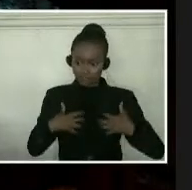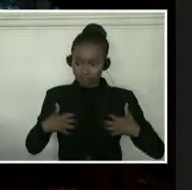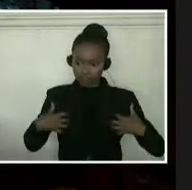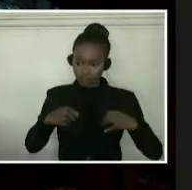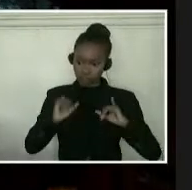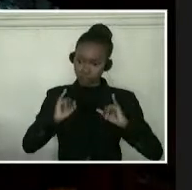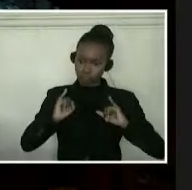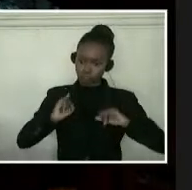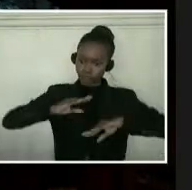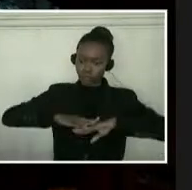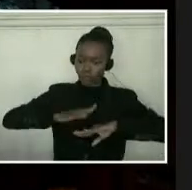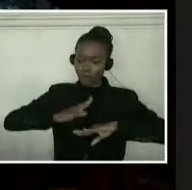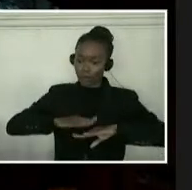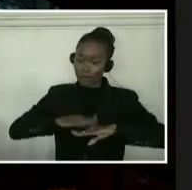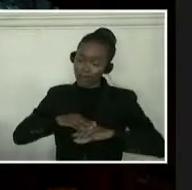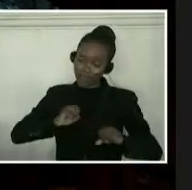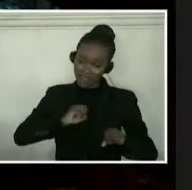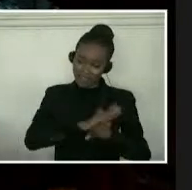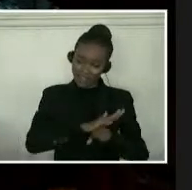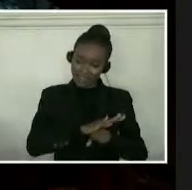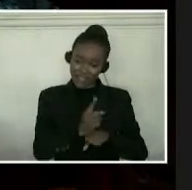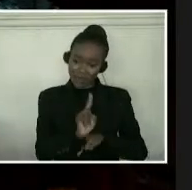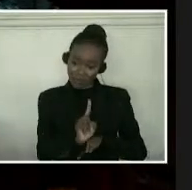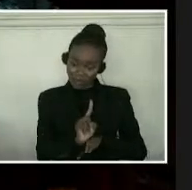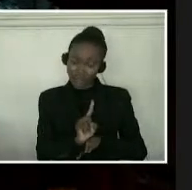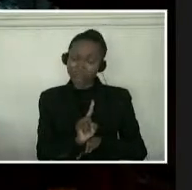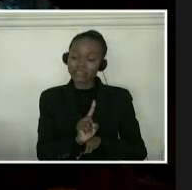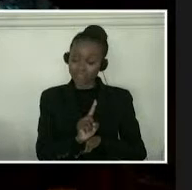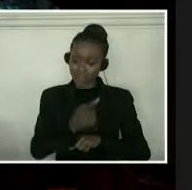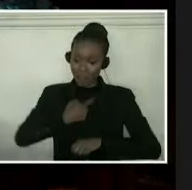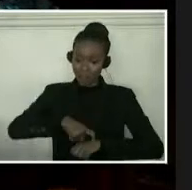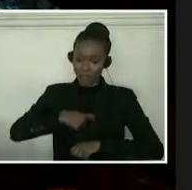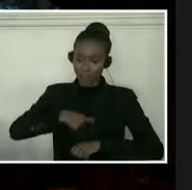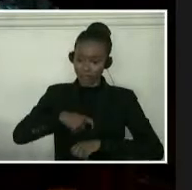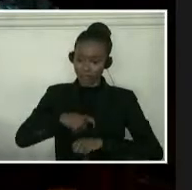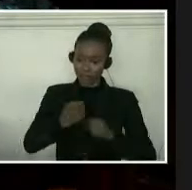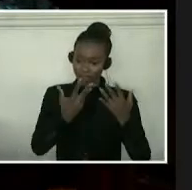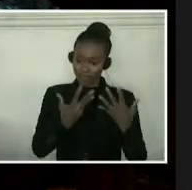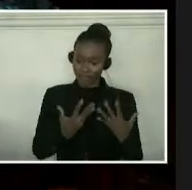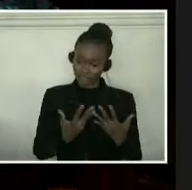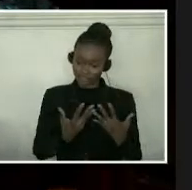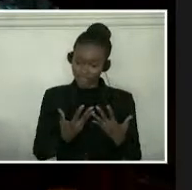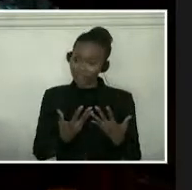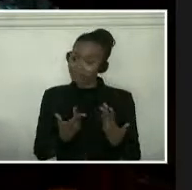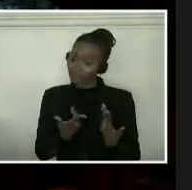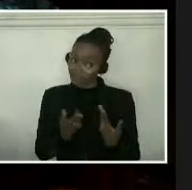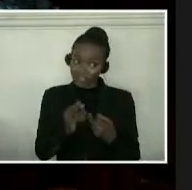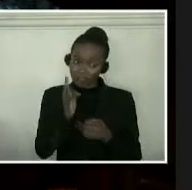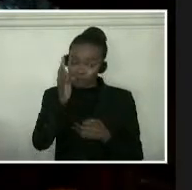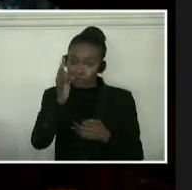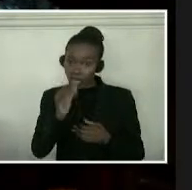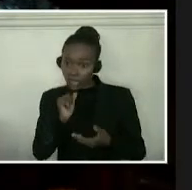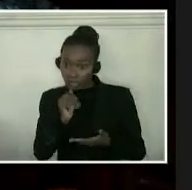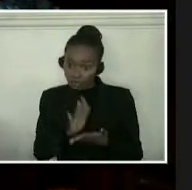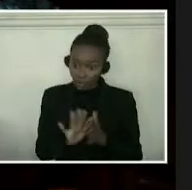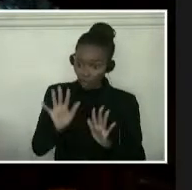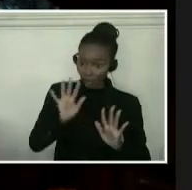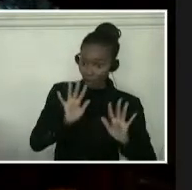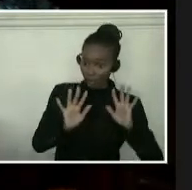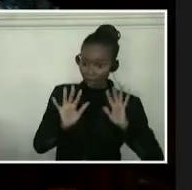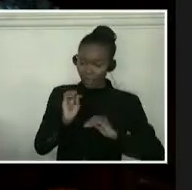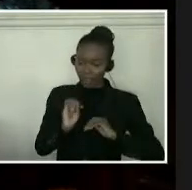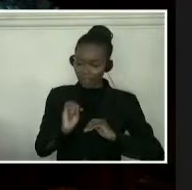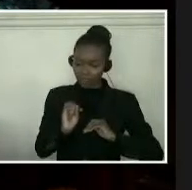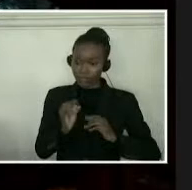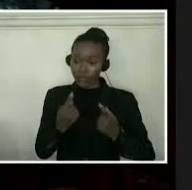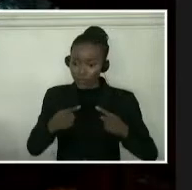has affected their personal finances and uncertainty about the the future as the ip we want